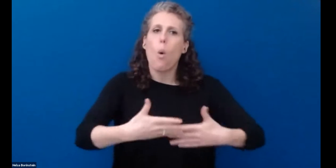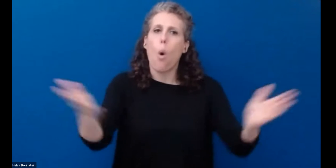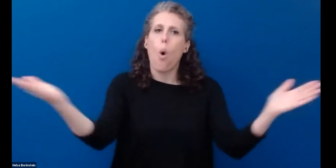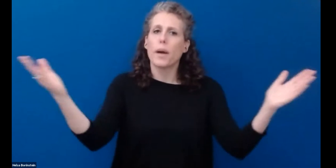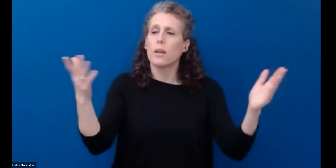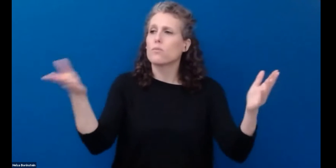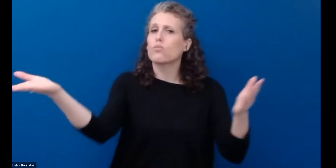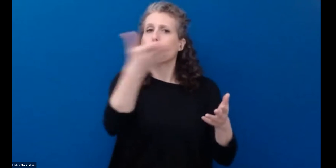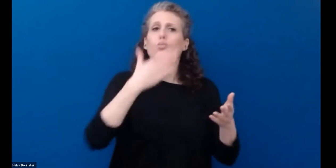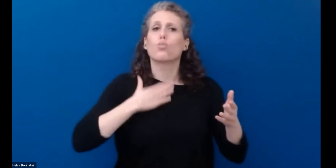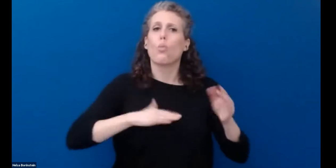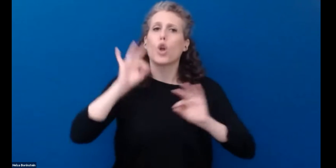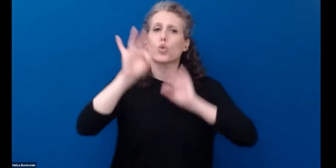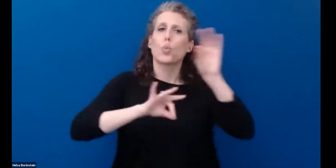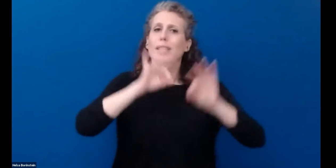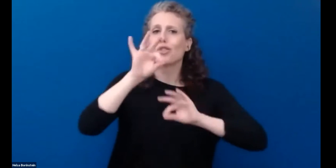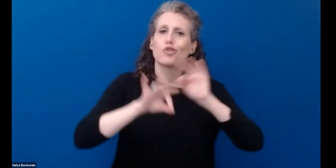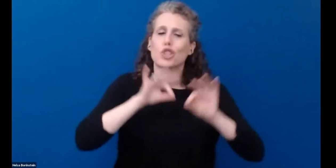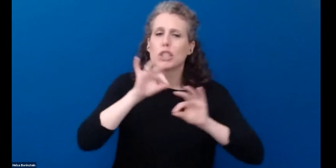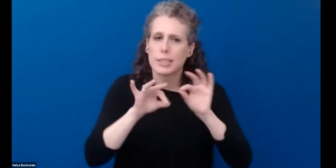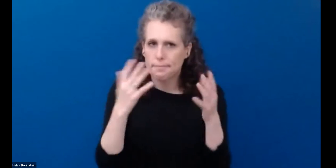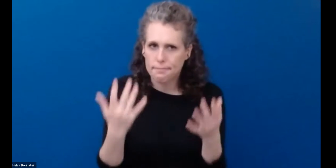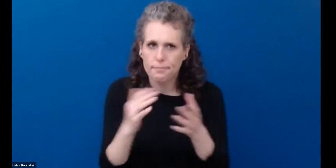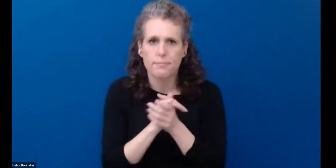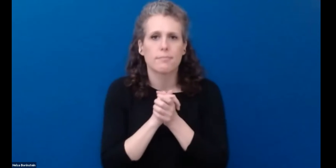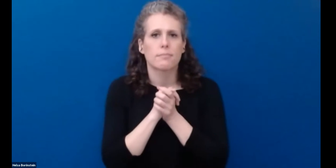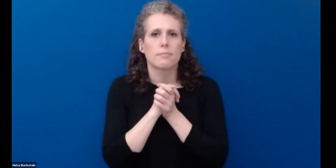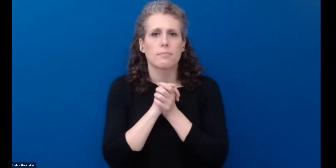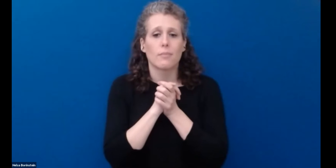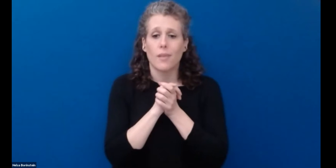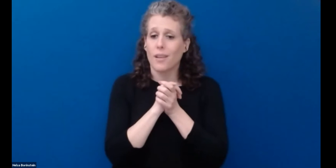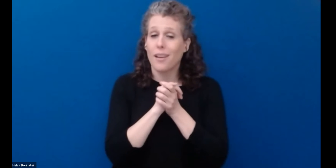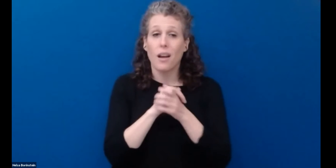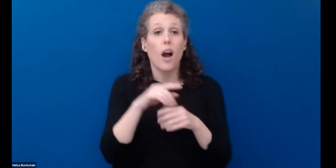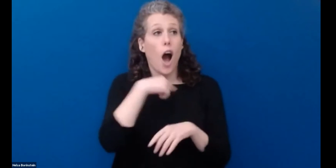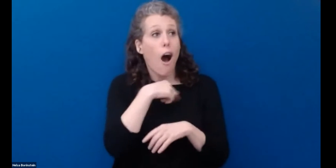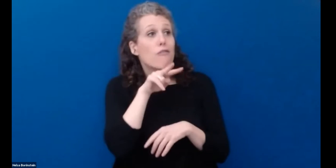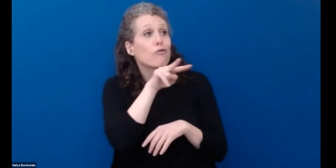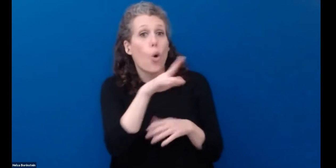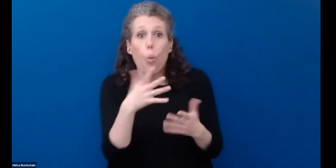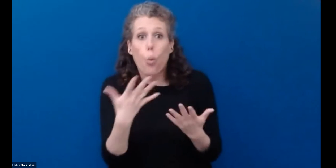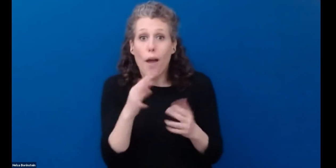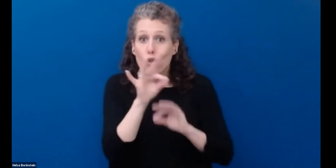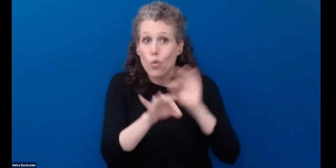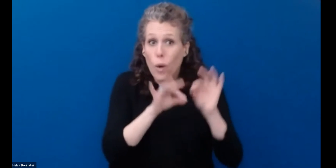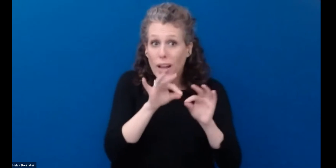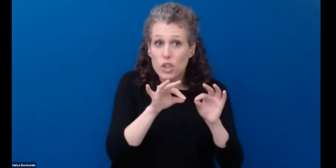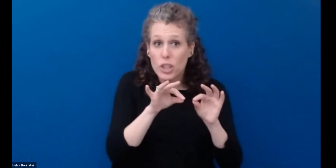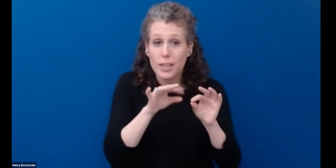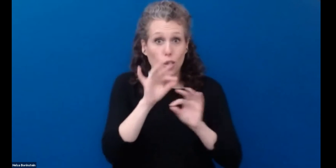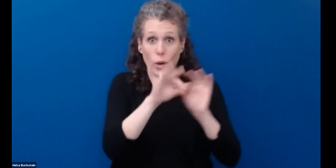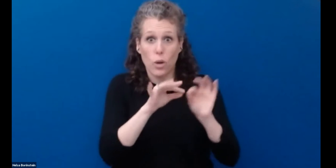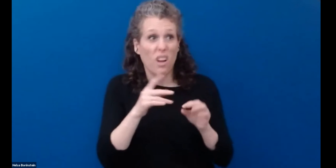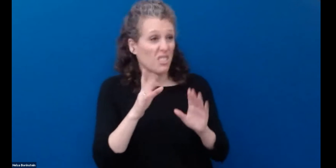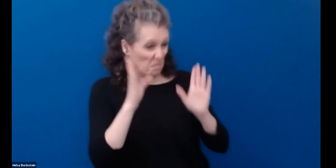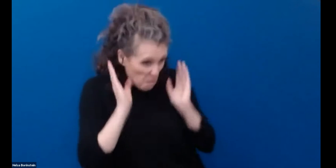like to bid for this. And the only questions that came in was, is it really necessary that we